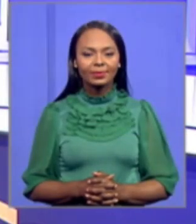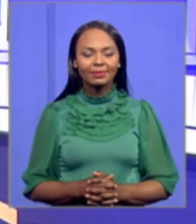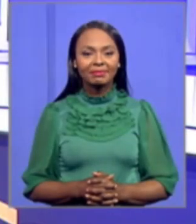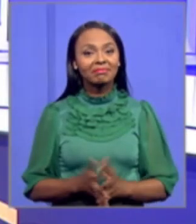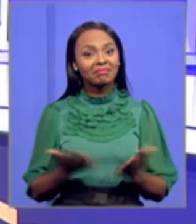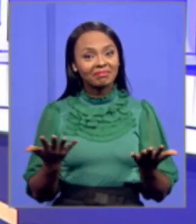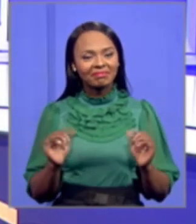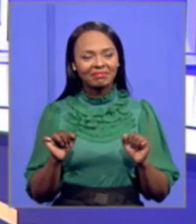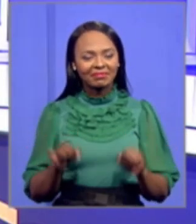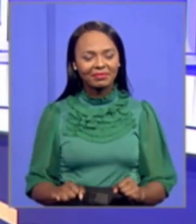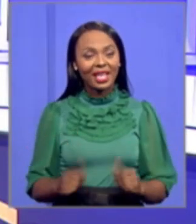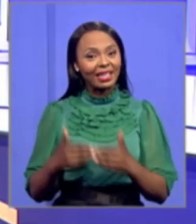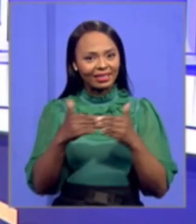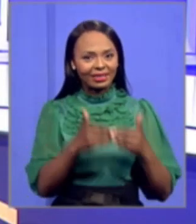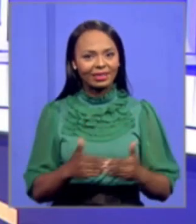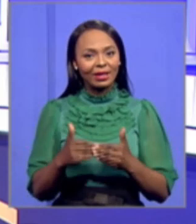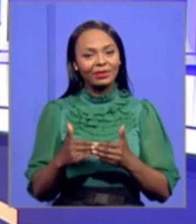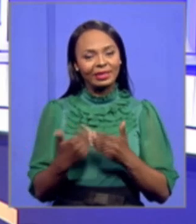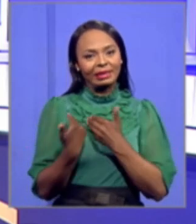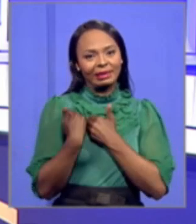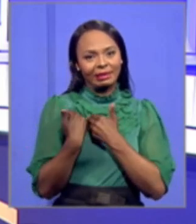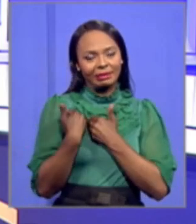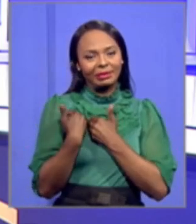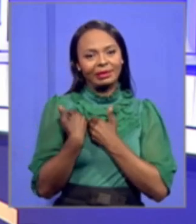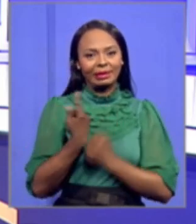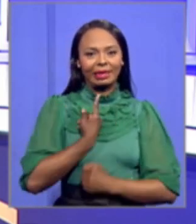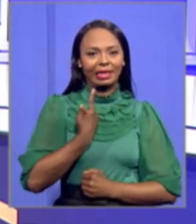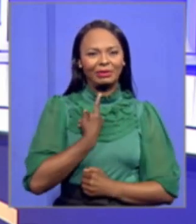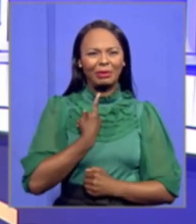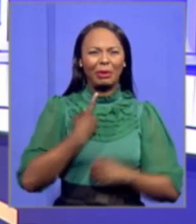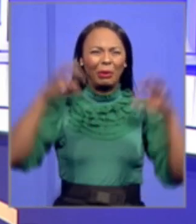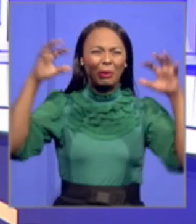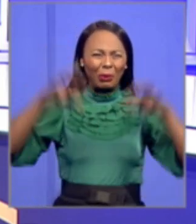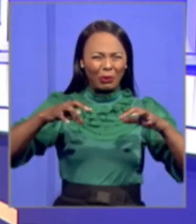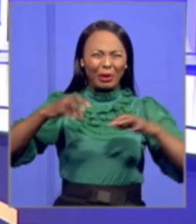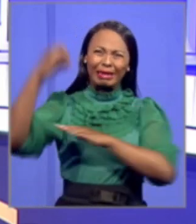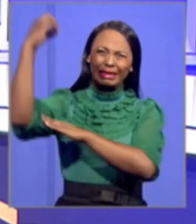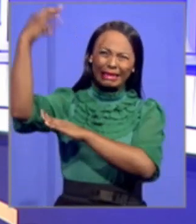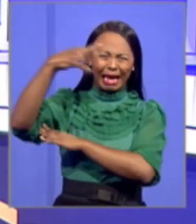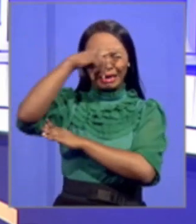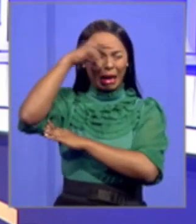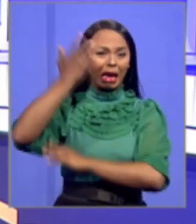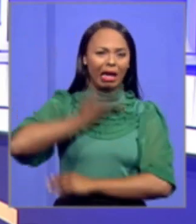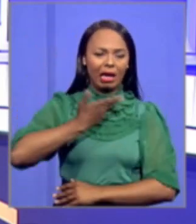mo iteka wa ipaballa ke dipula ka mo ile tsa ka mo ipaballa di bile ka lo tsa